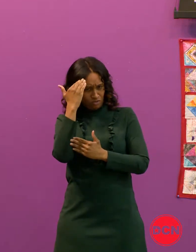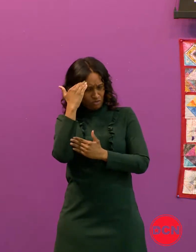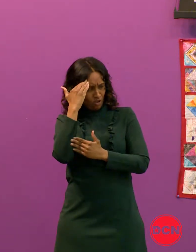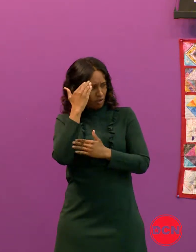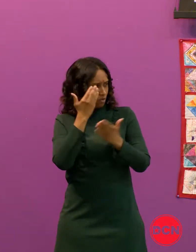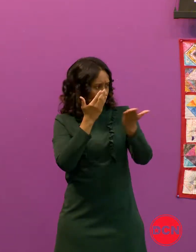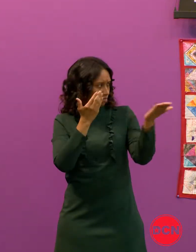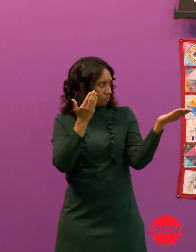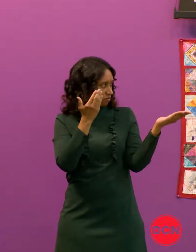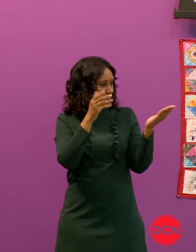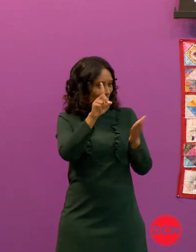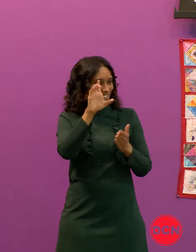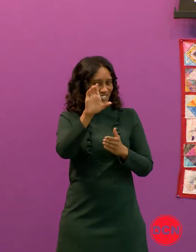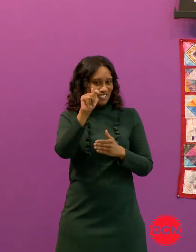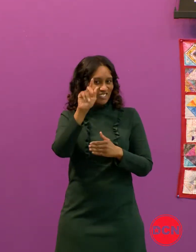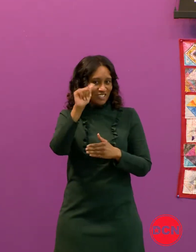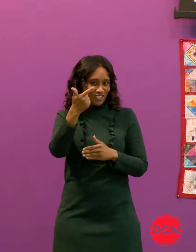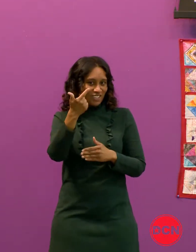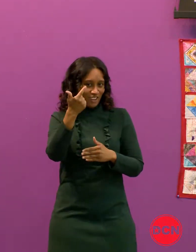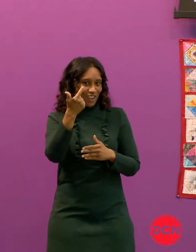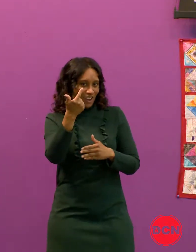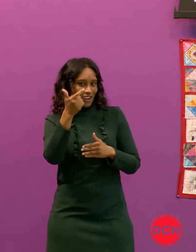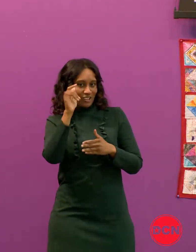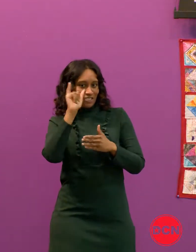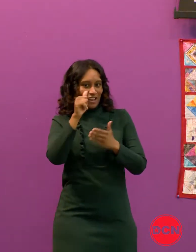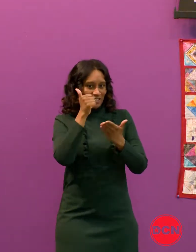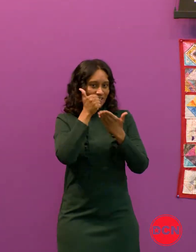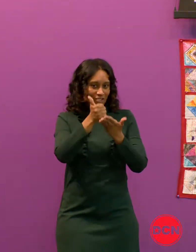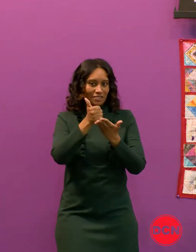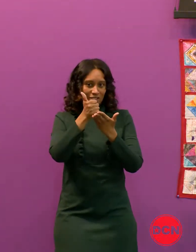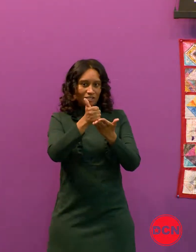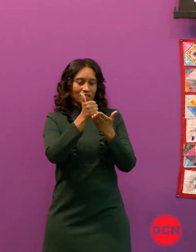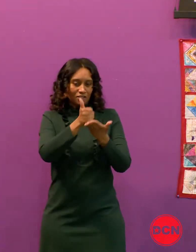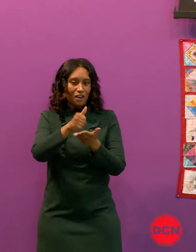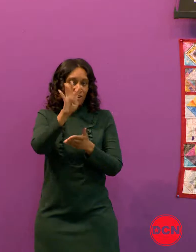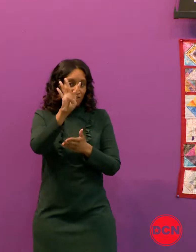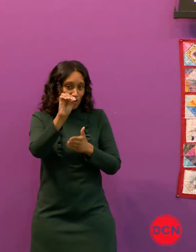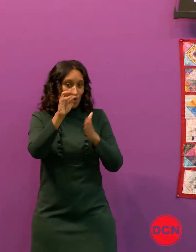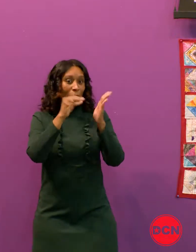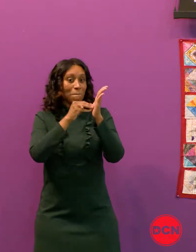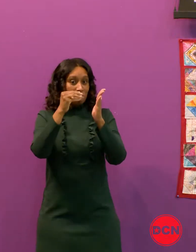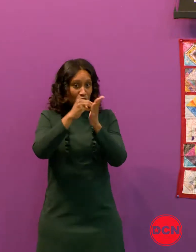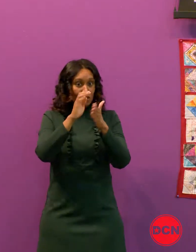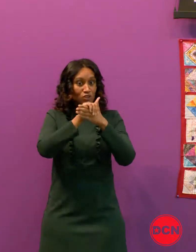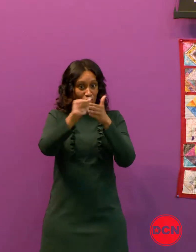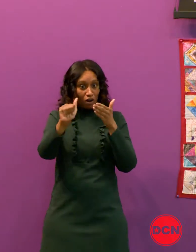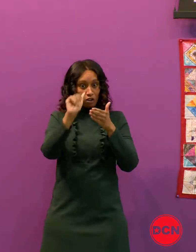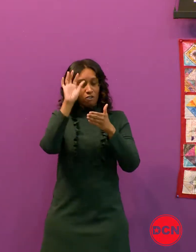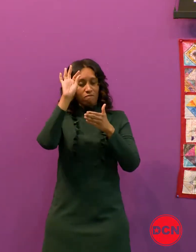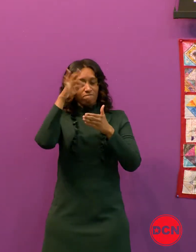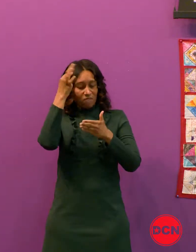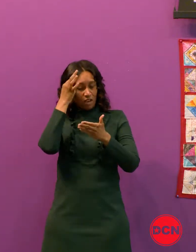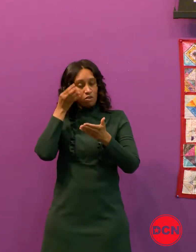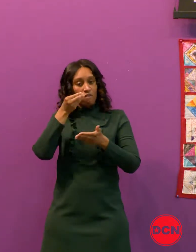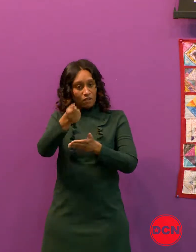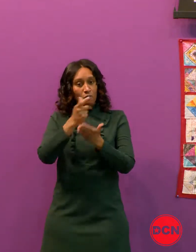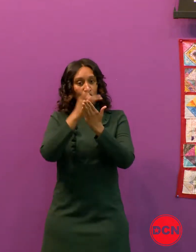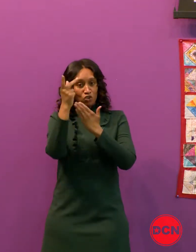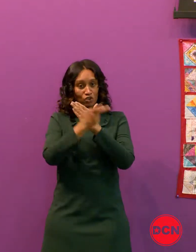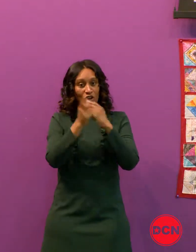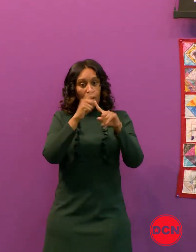DC Tag? So DC Tag is a tuition assistance grant. It's a $40 million federally funded program, but the person who